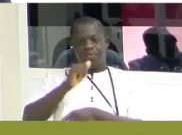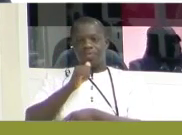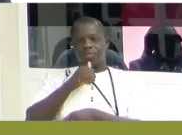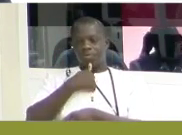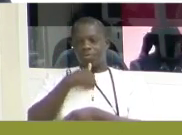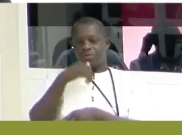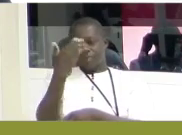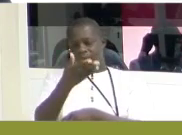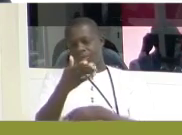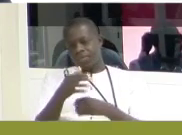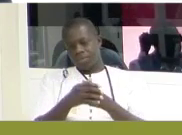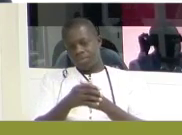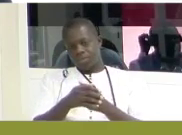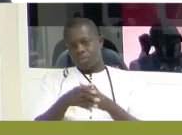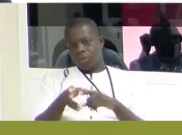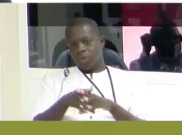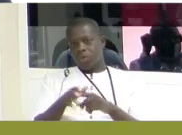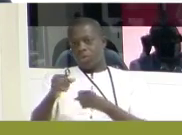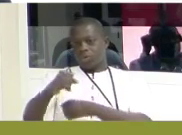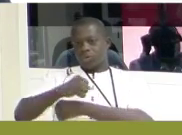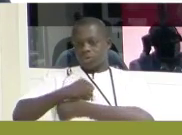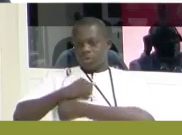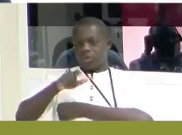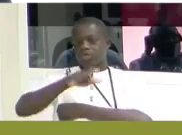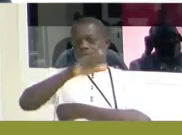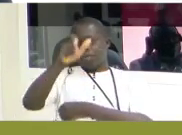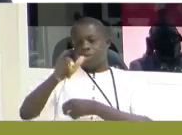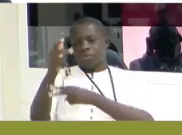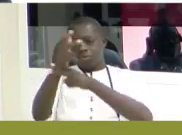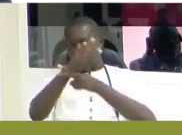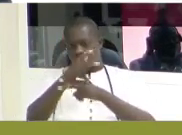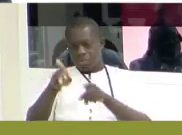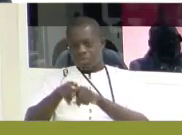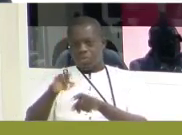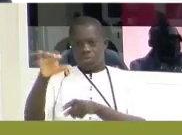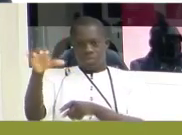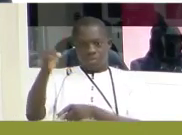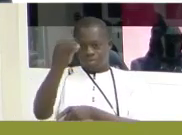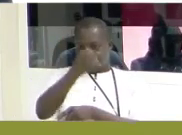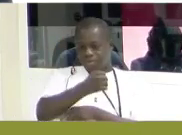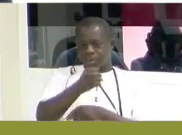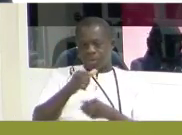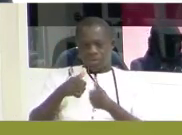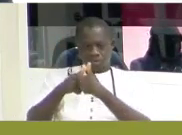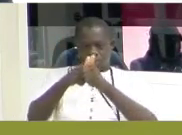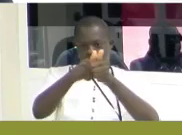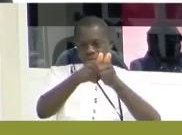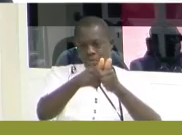guard, one of the guards came for me and escorted me to the conference room.